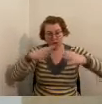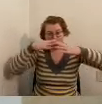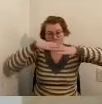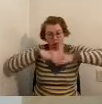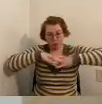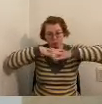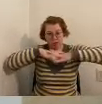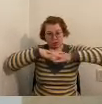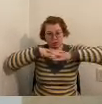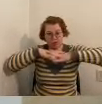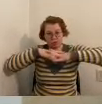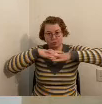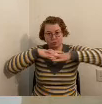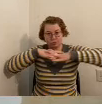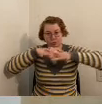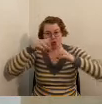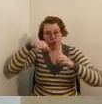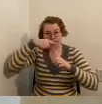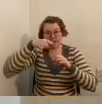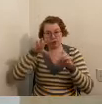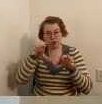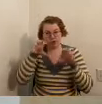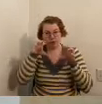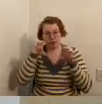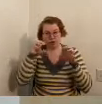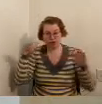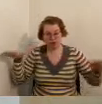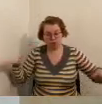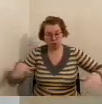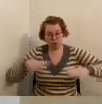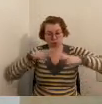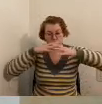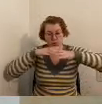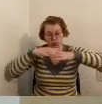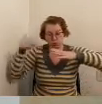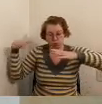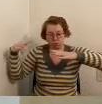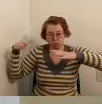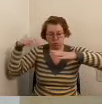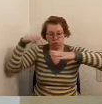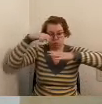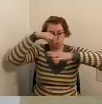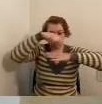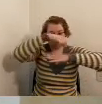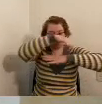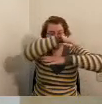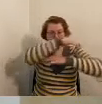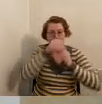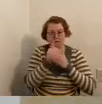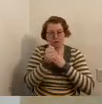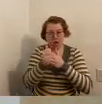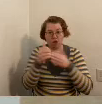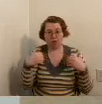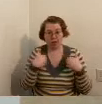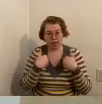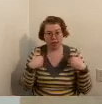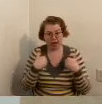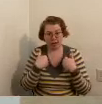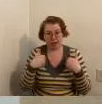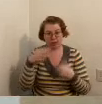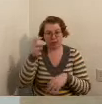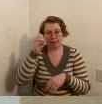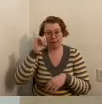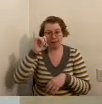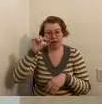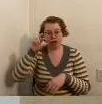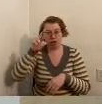right here, when it was frozen over, called a land bridge. They followed the animals, and this was a